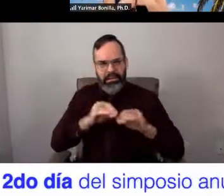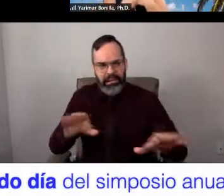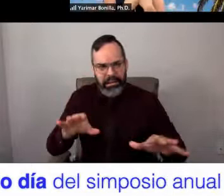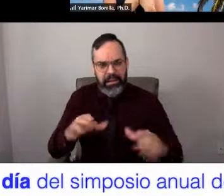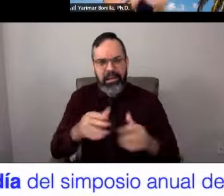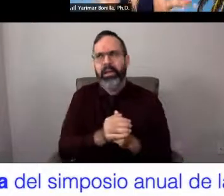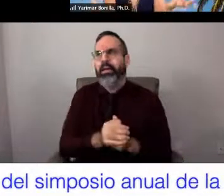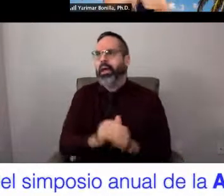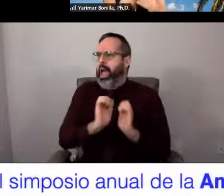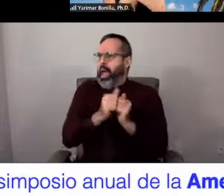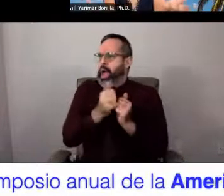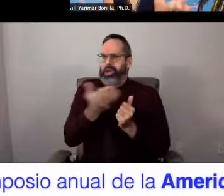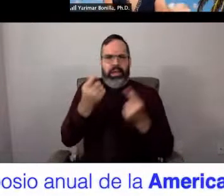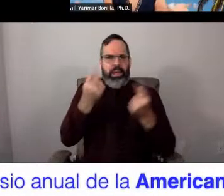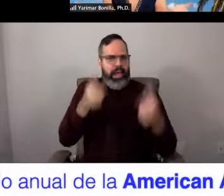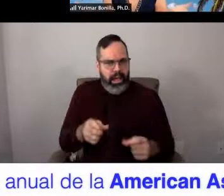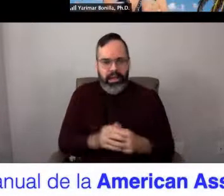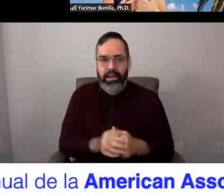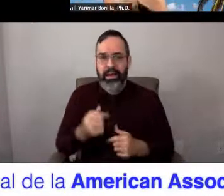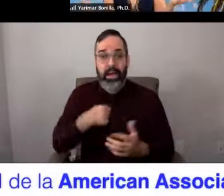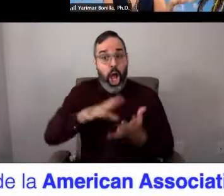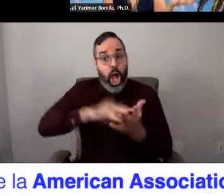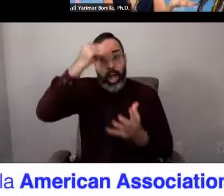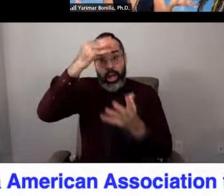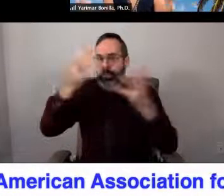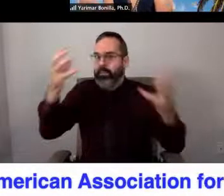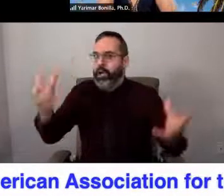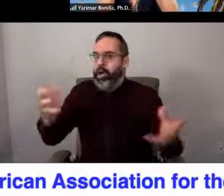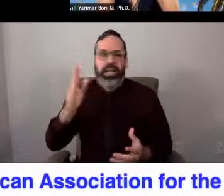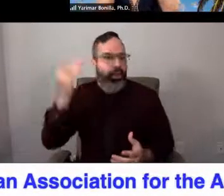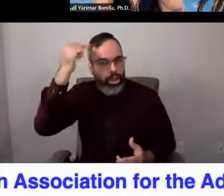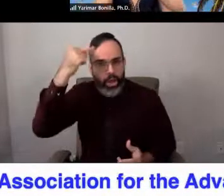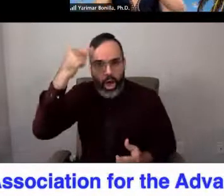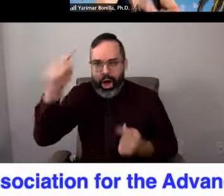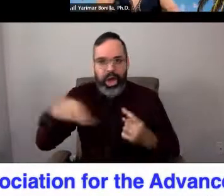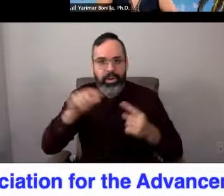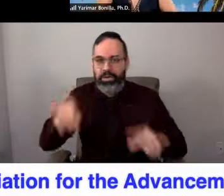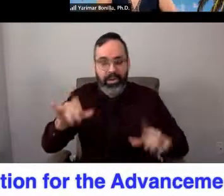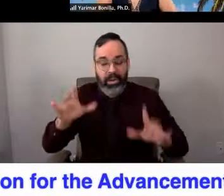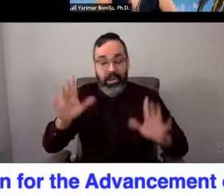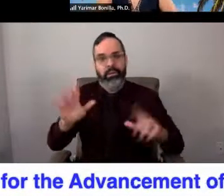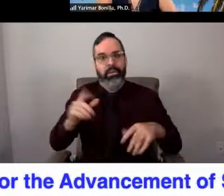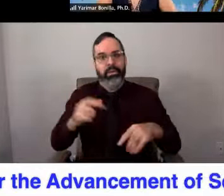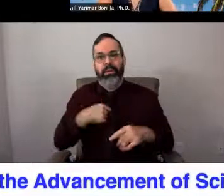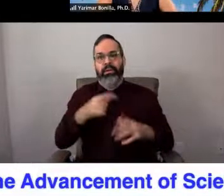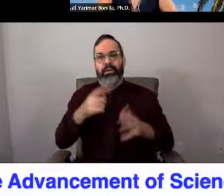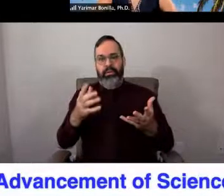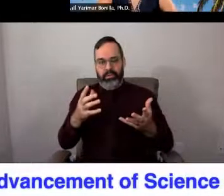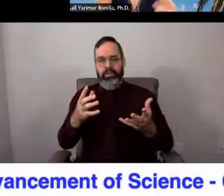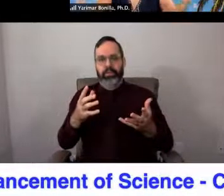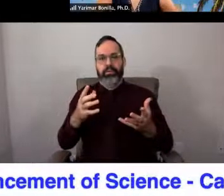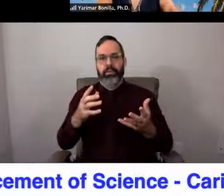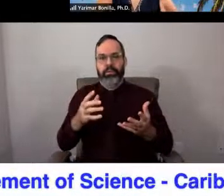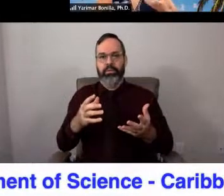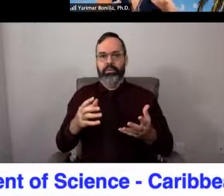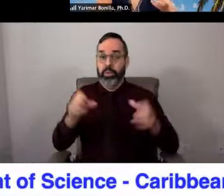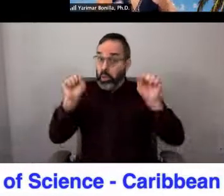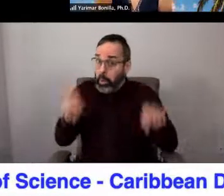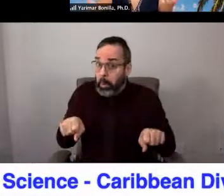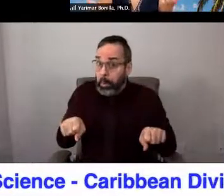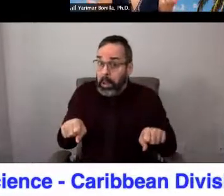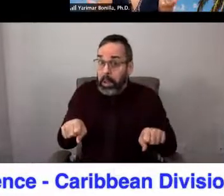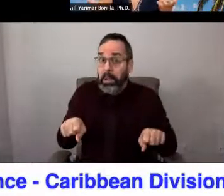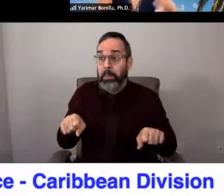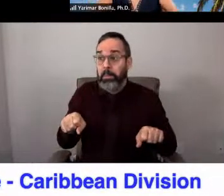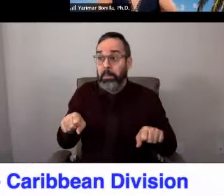how things, I've learned so much that I never had thought about, so it could be a time where there could be a boom of people